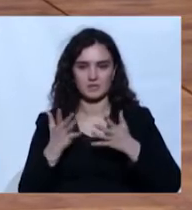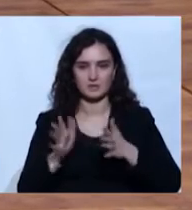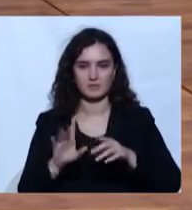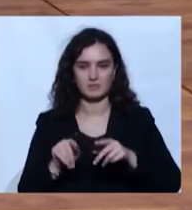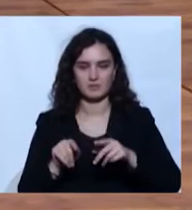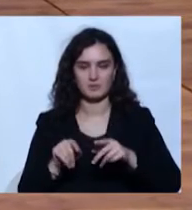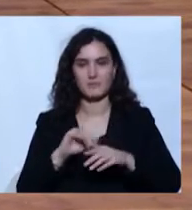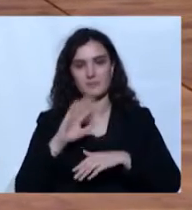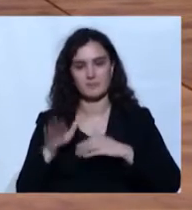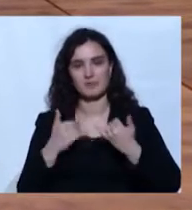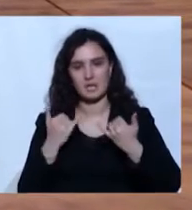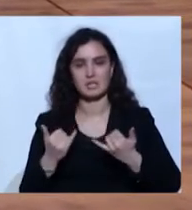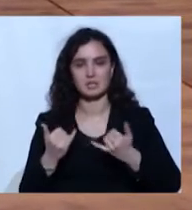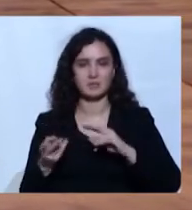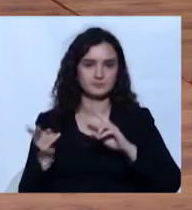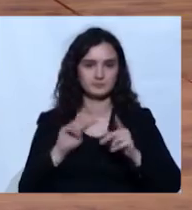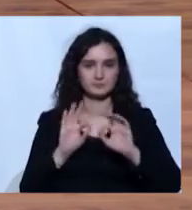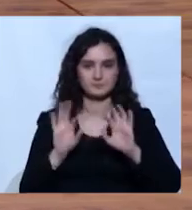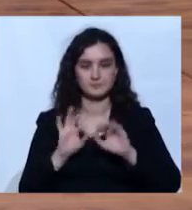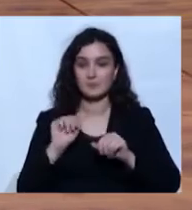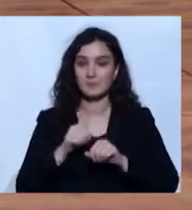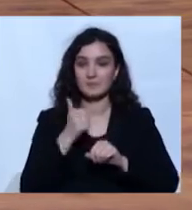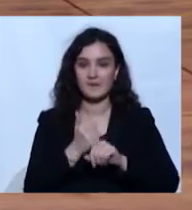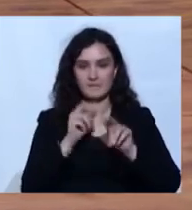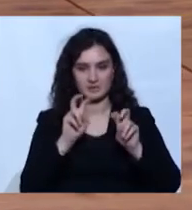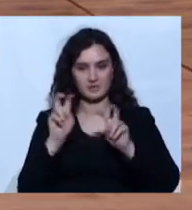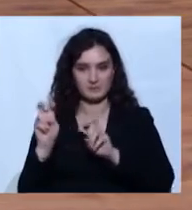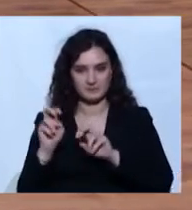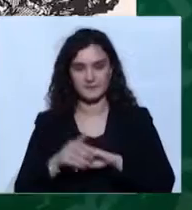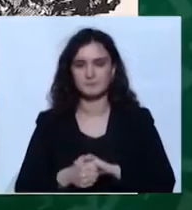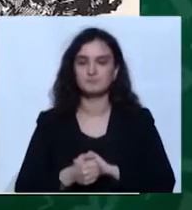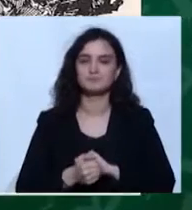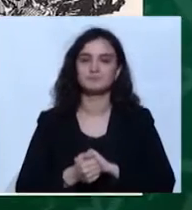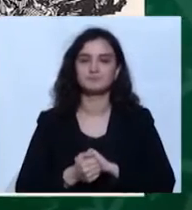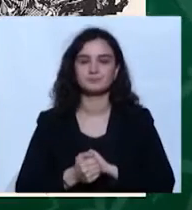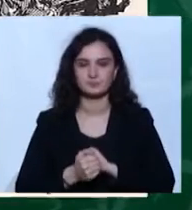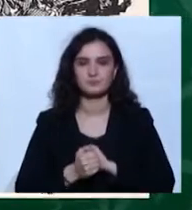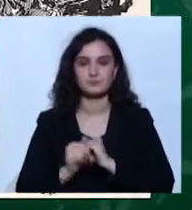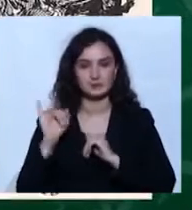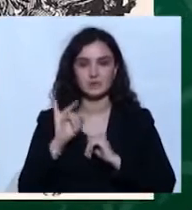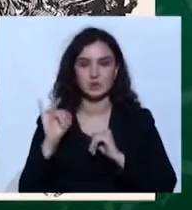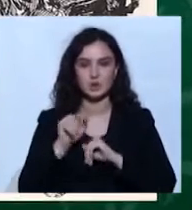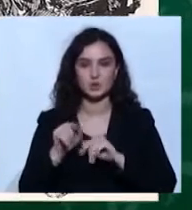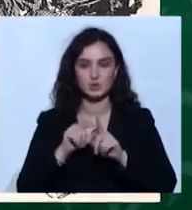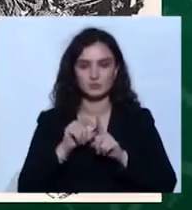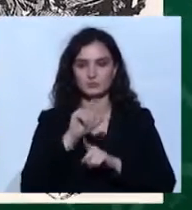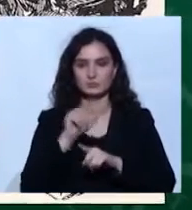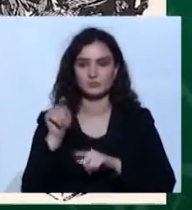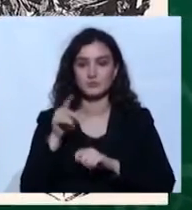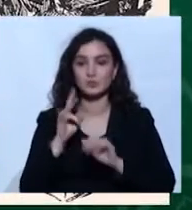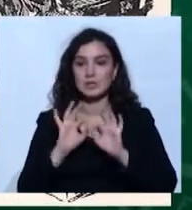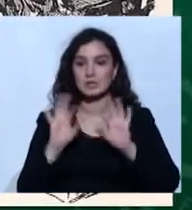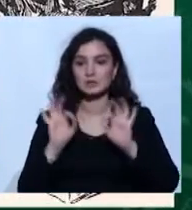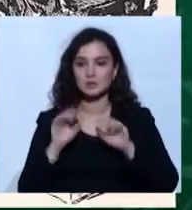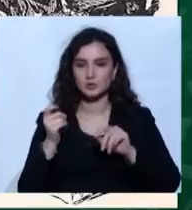But let's now focus on some main themes. Oh, that's an interesting topic. You'll have to explain